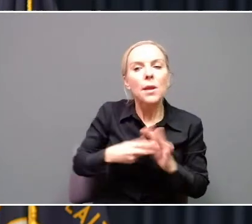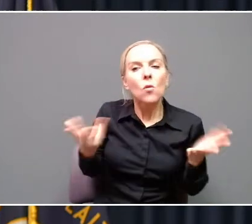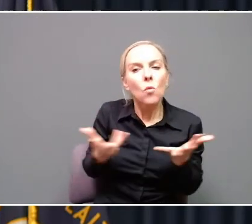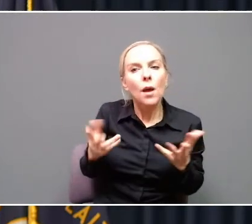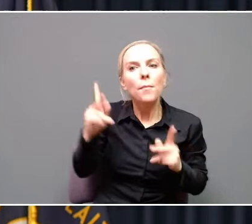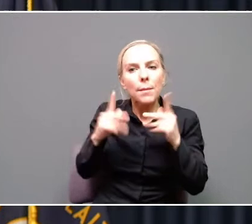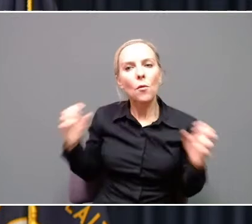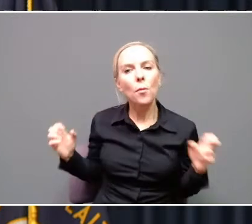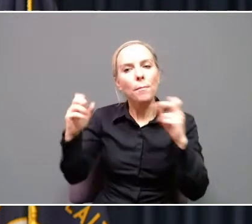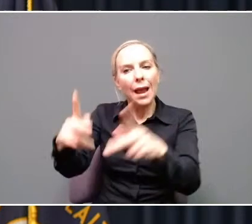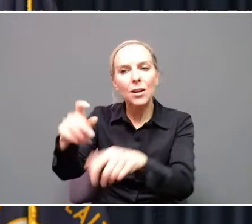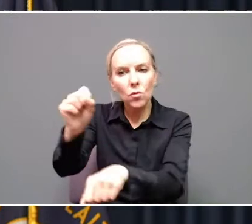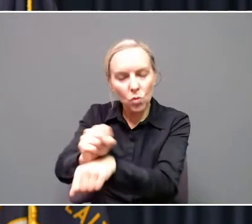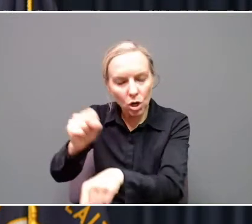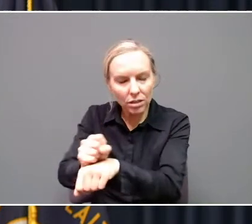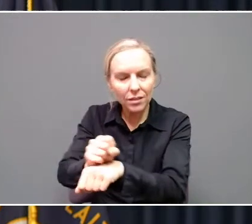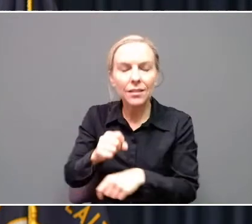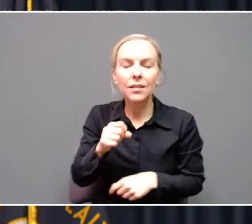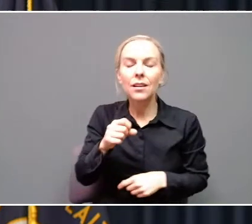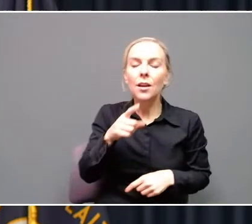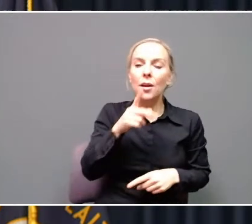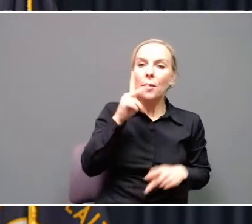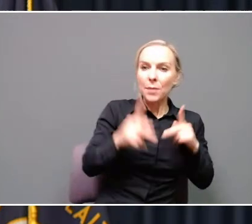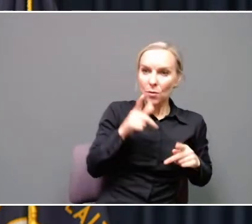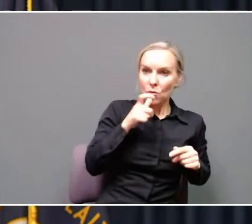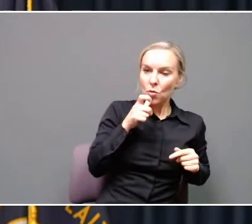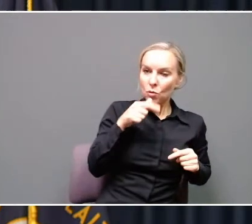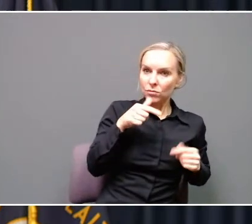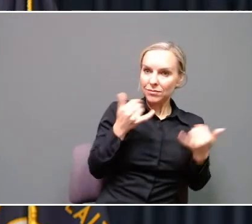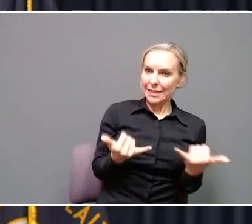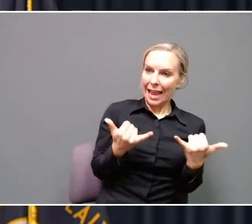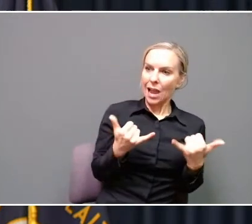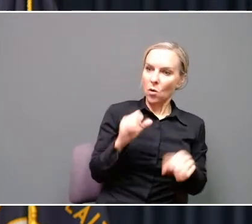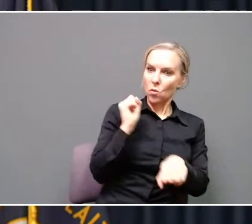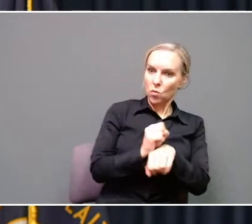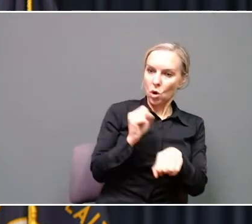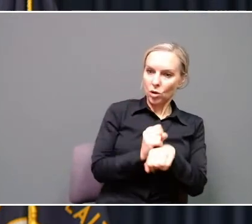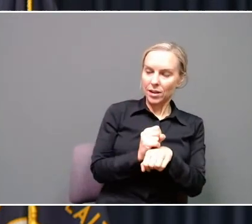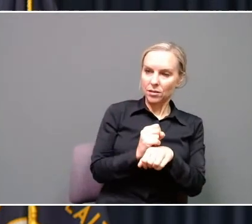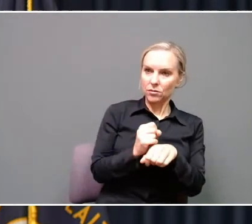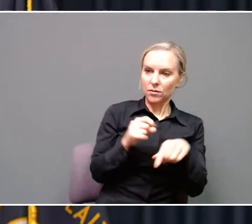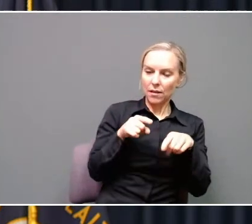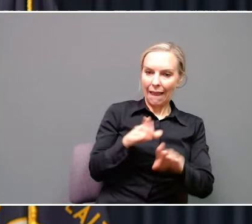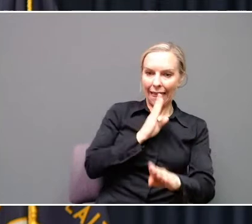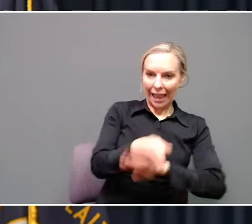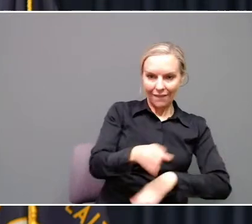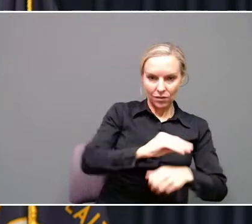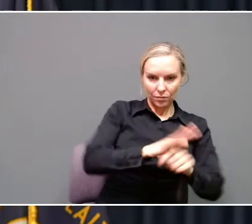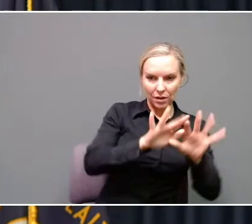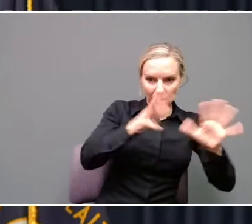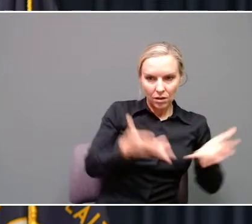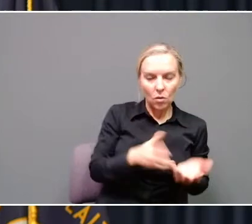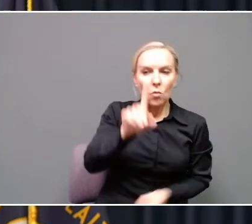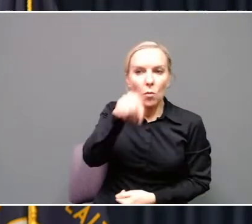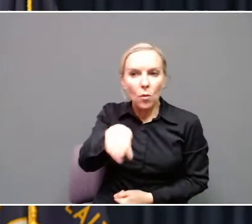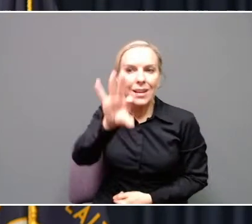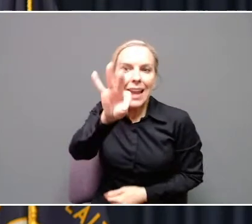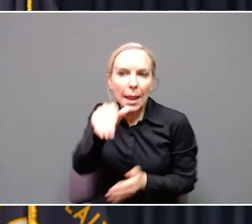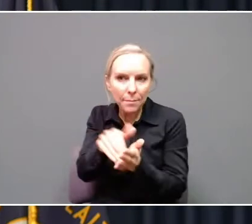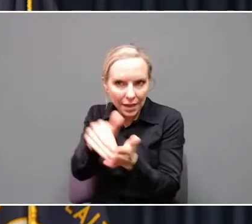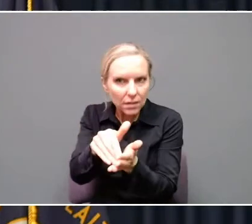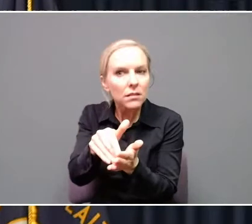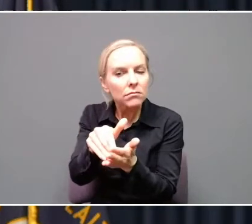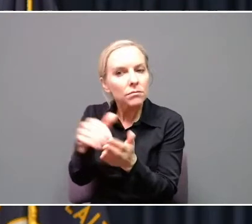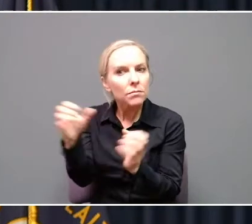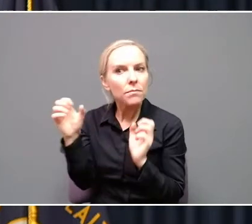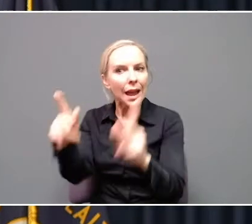our employment rate is also the highest since pre-pandemic at more than 1.9 million. This is all